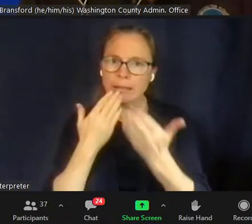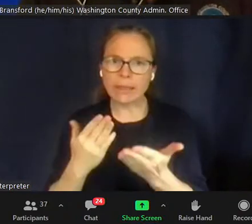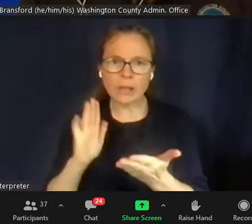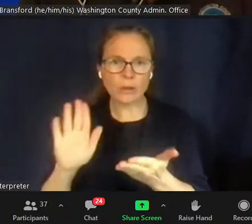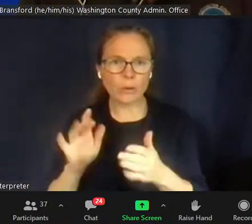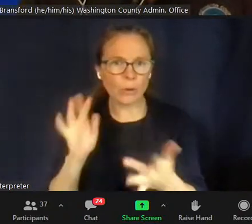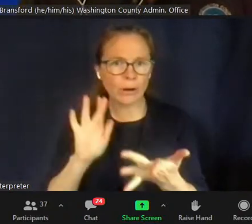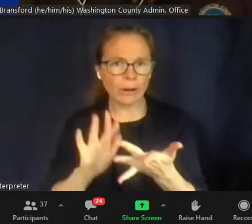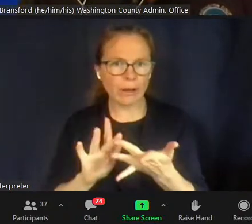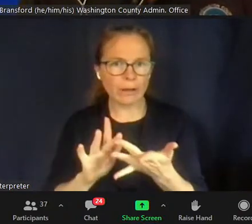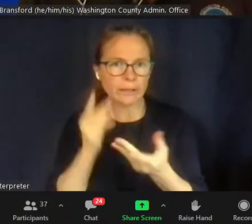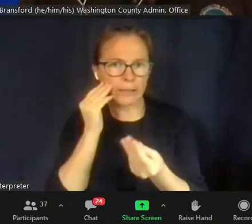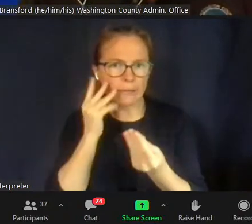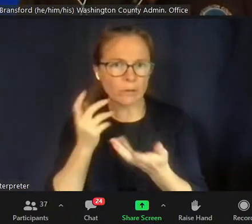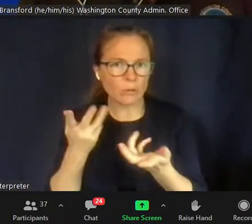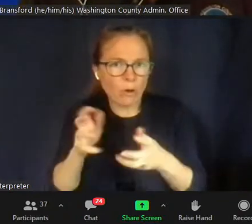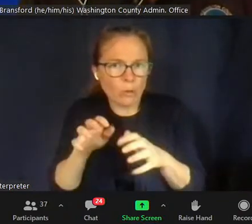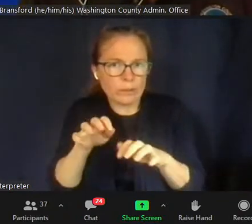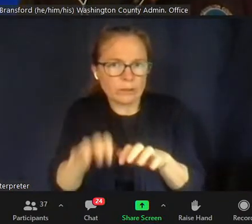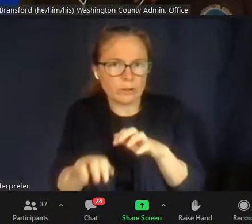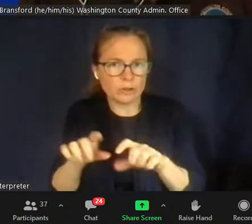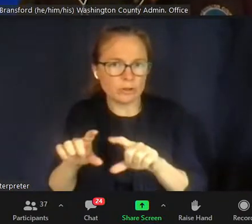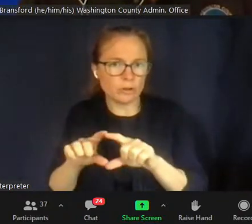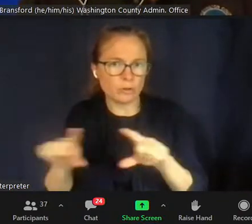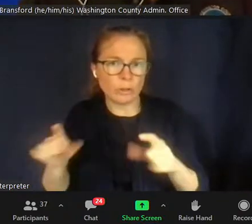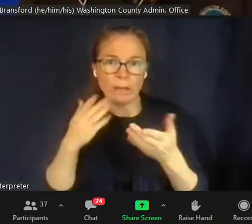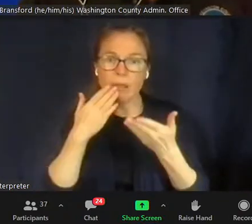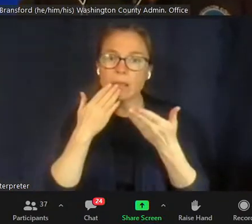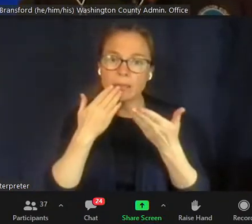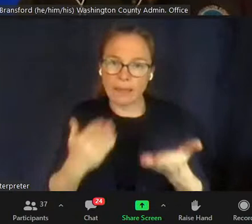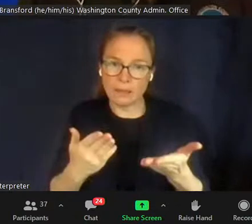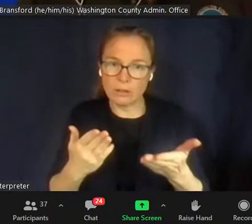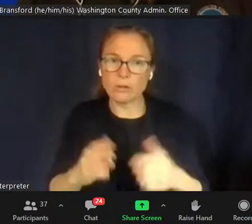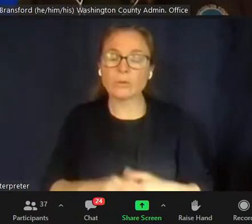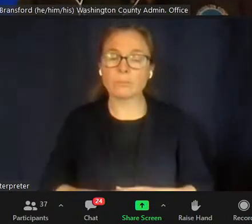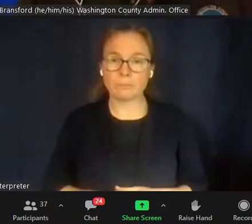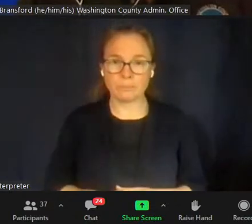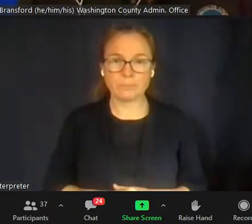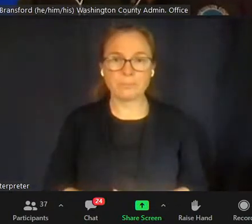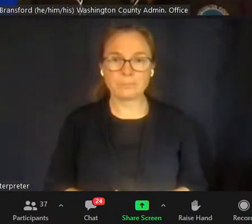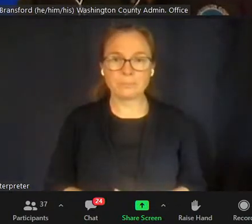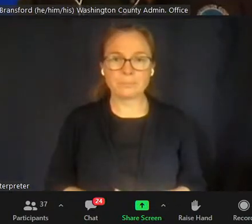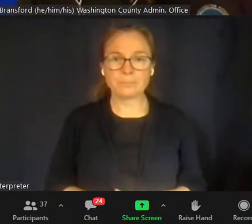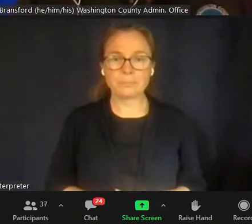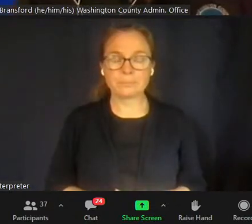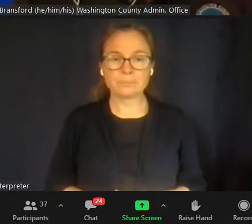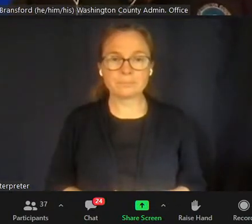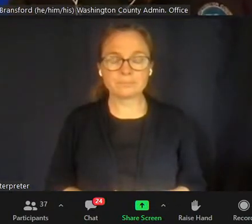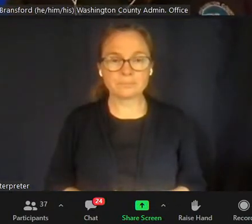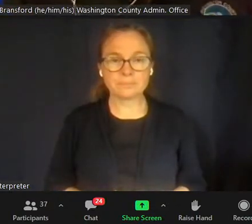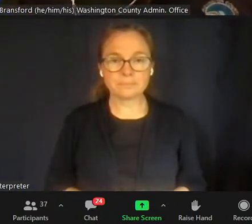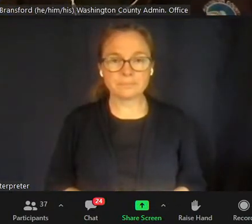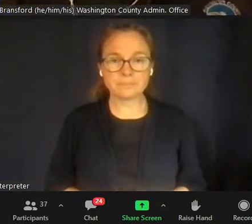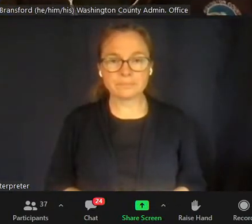information in the chat, so we have that information. And I